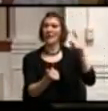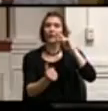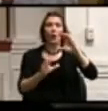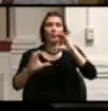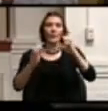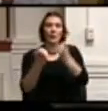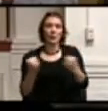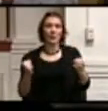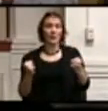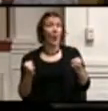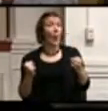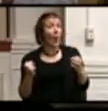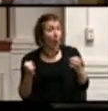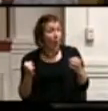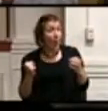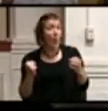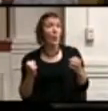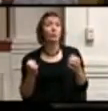communications equipment.